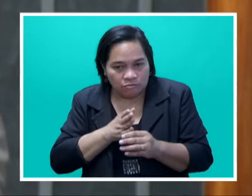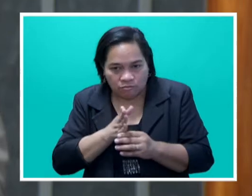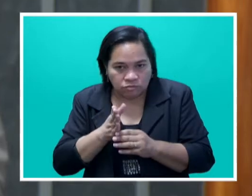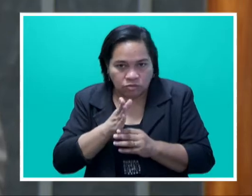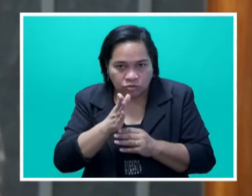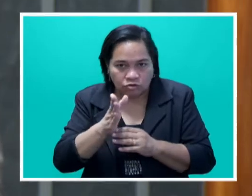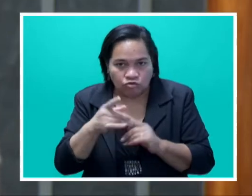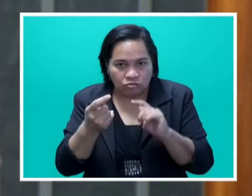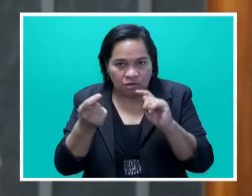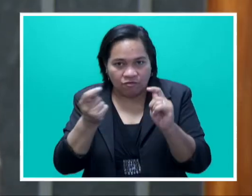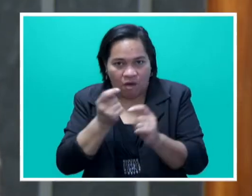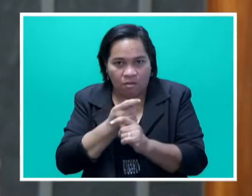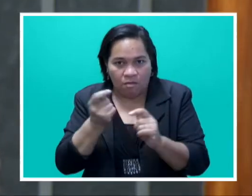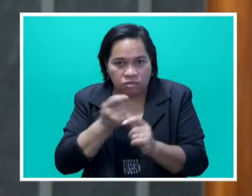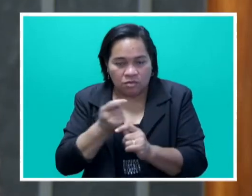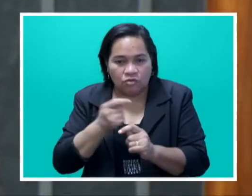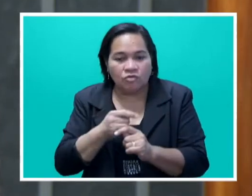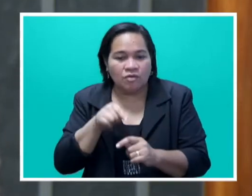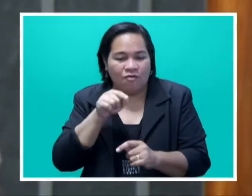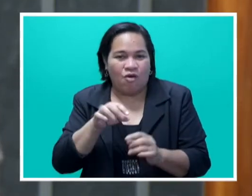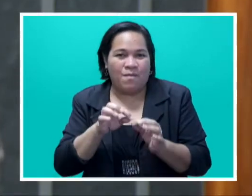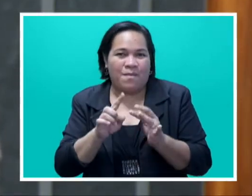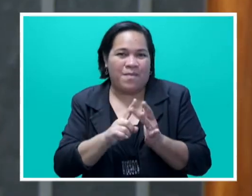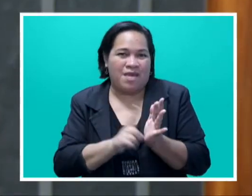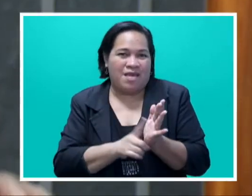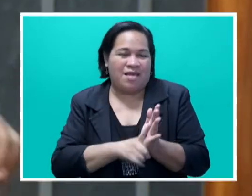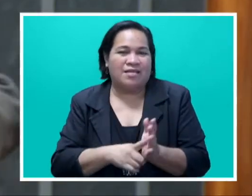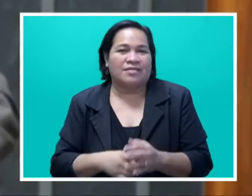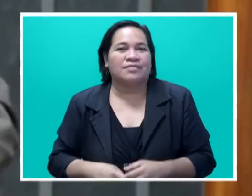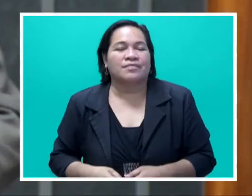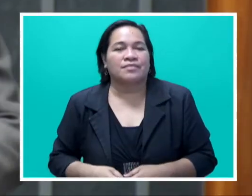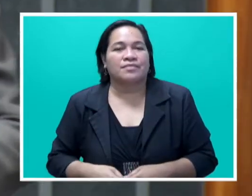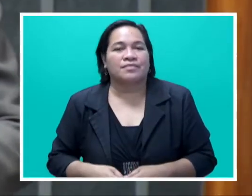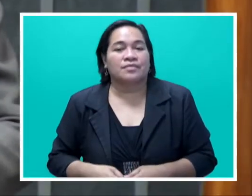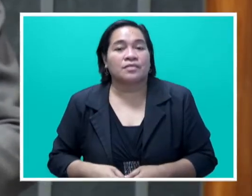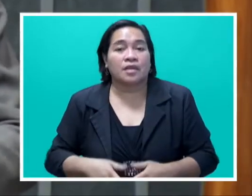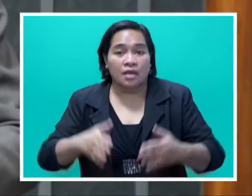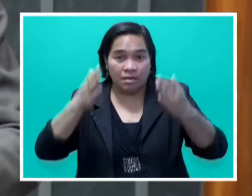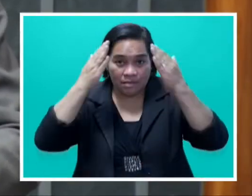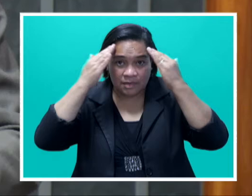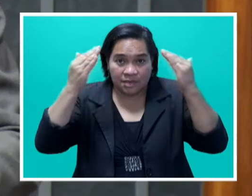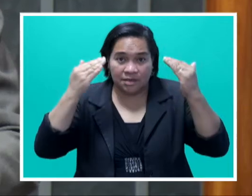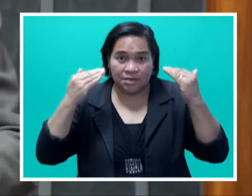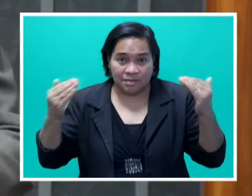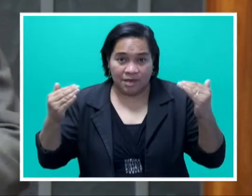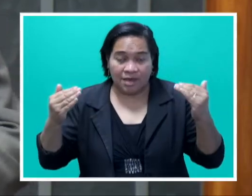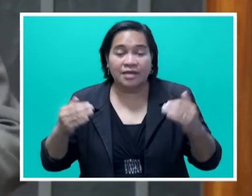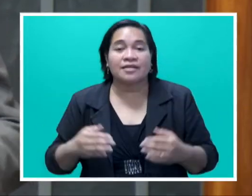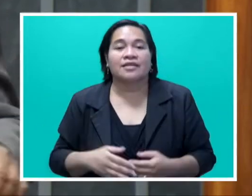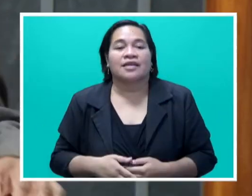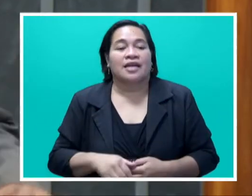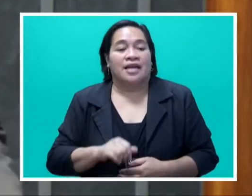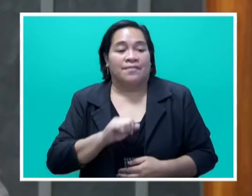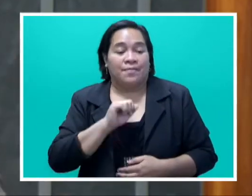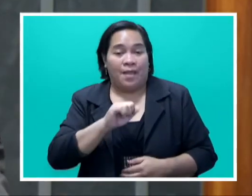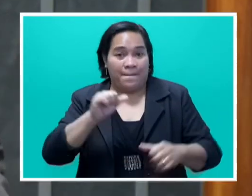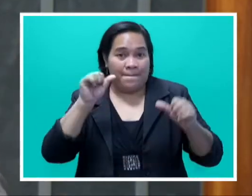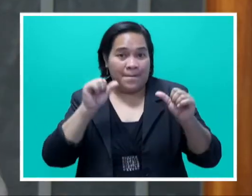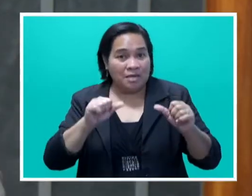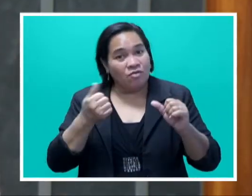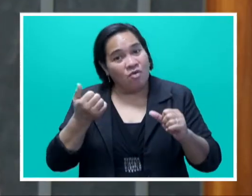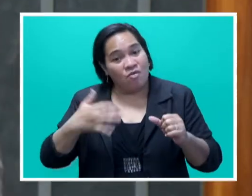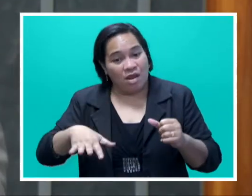that drives these bills, Mr. Speaker. Mr. Speaker, as His Excellency the President has